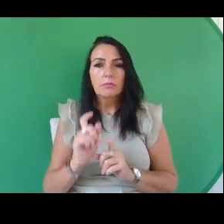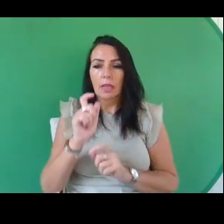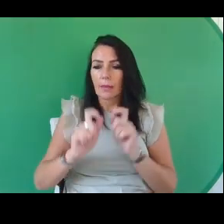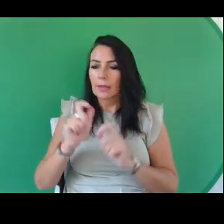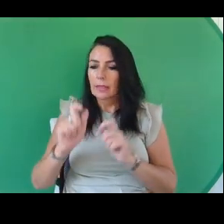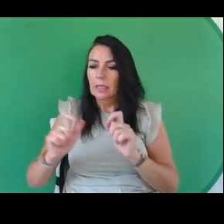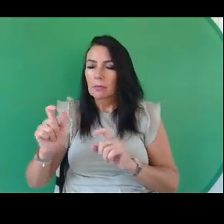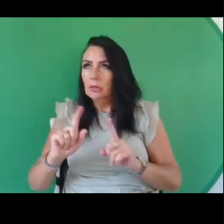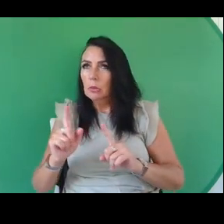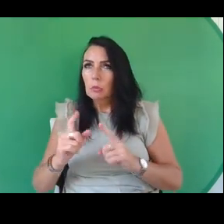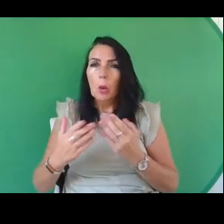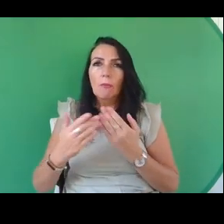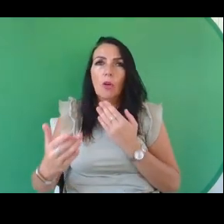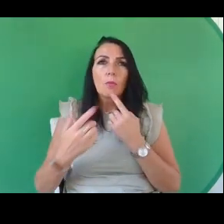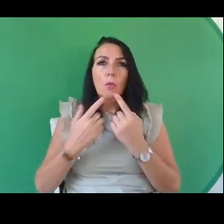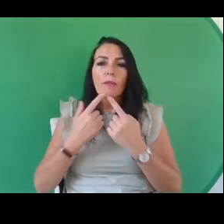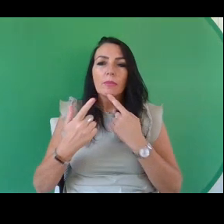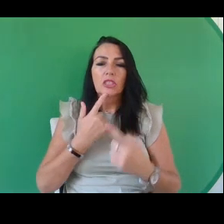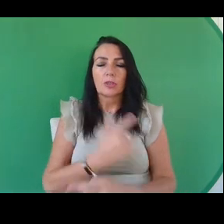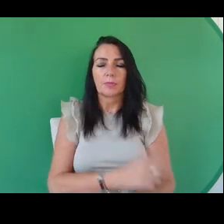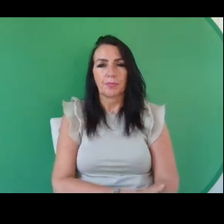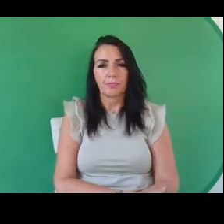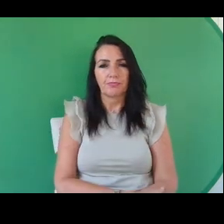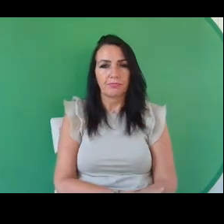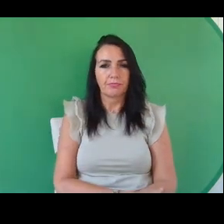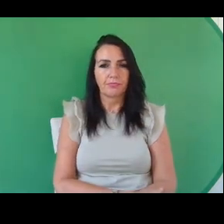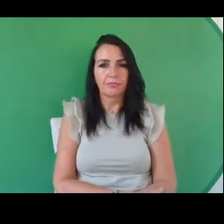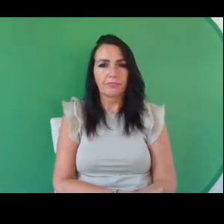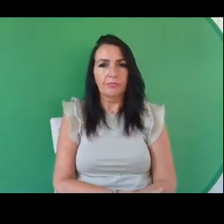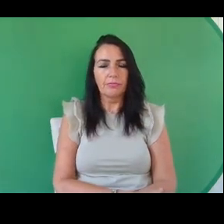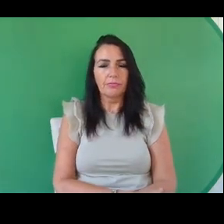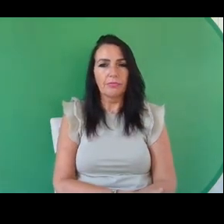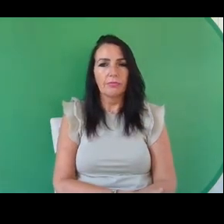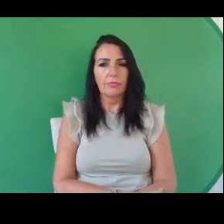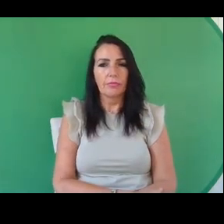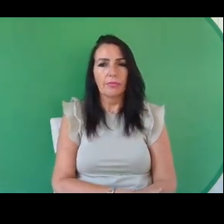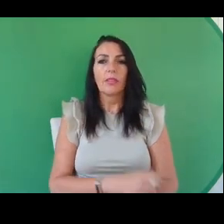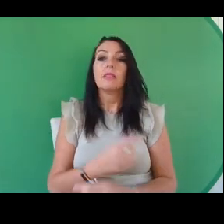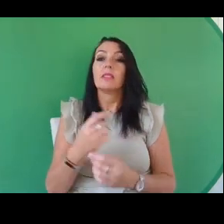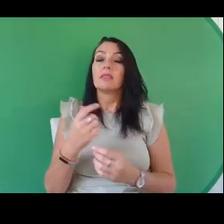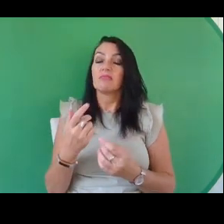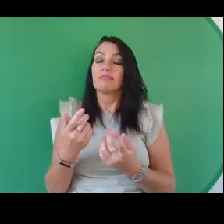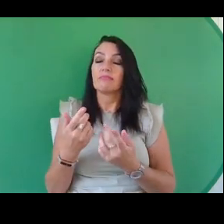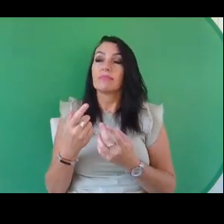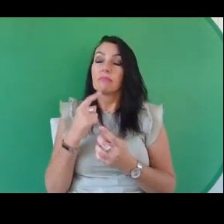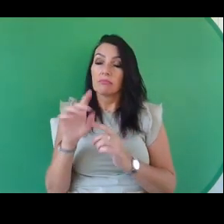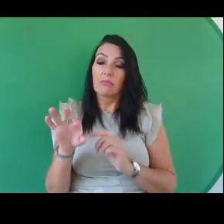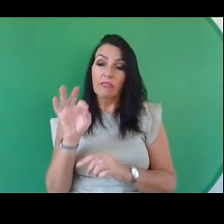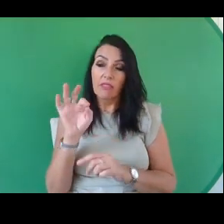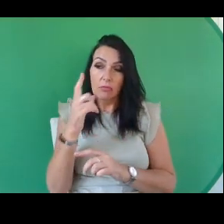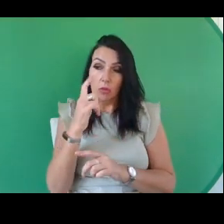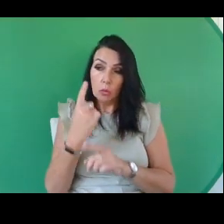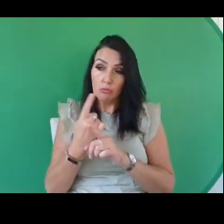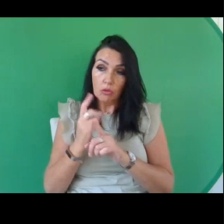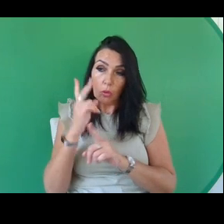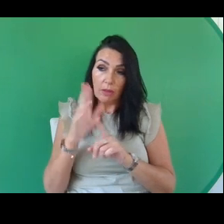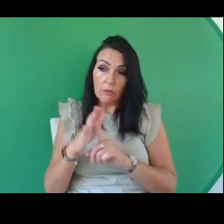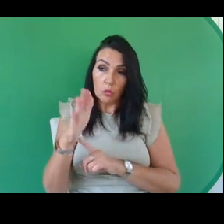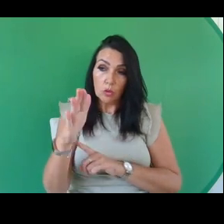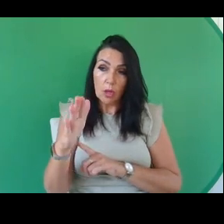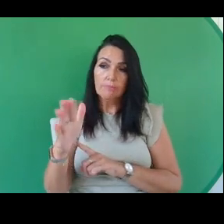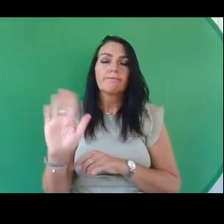further information. And finally, close the conversation by including an invitation to speak again. Sticking